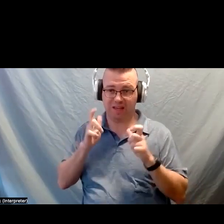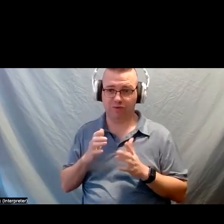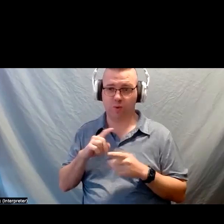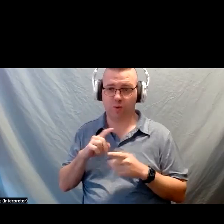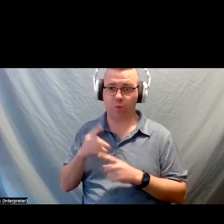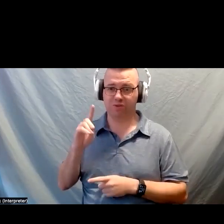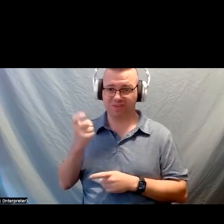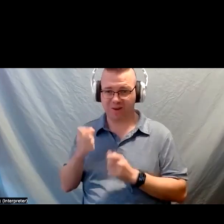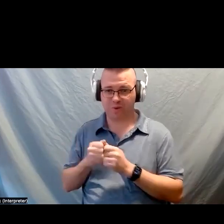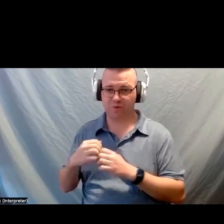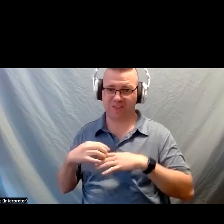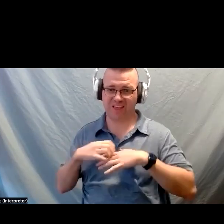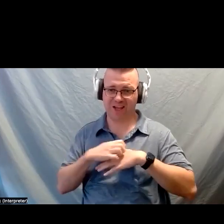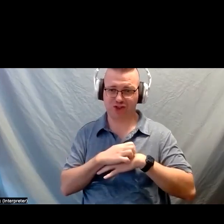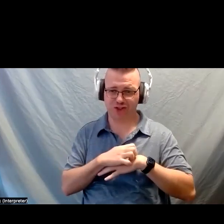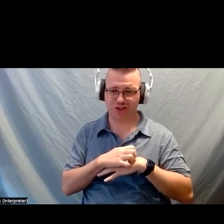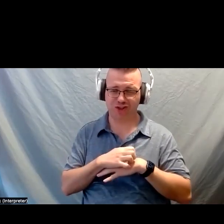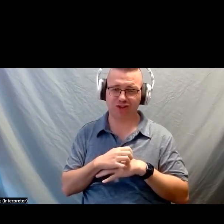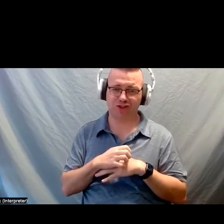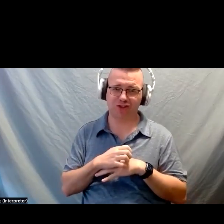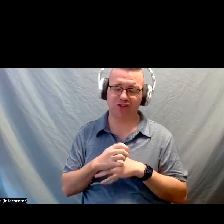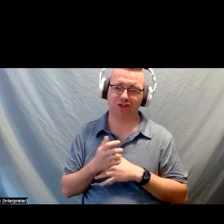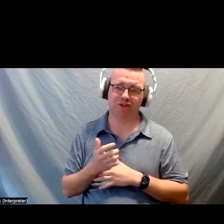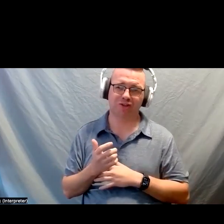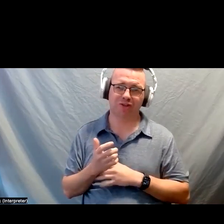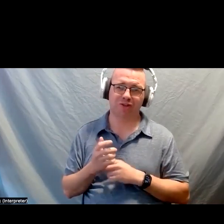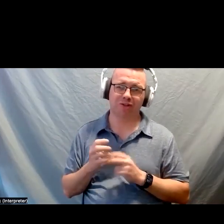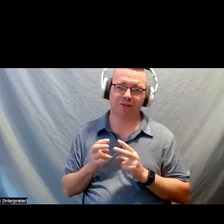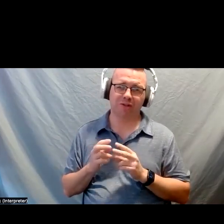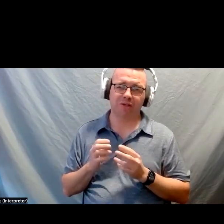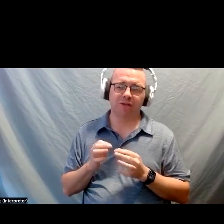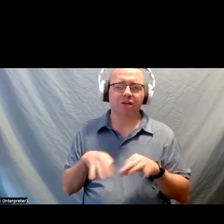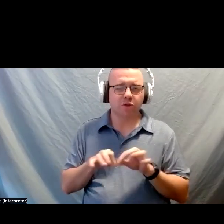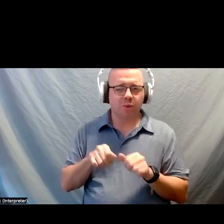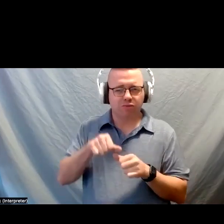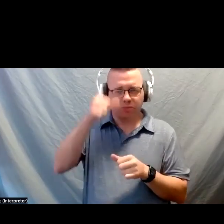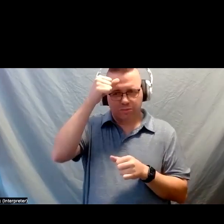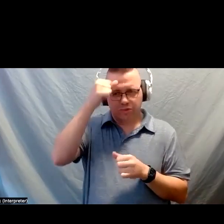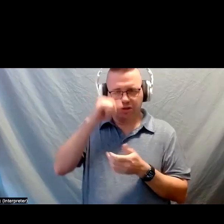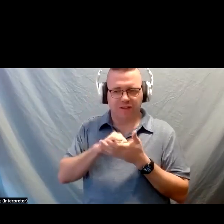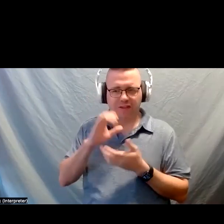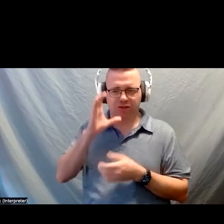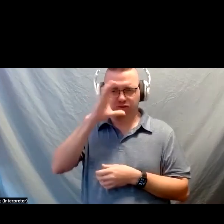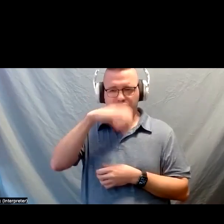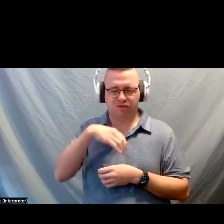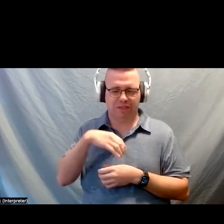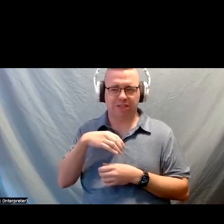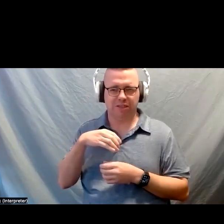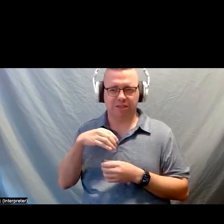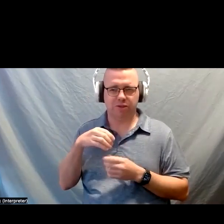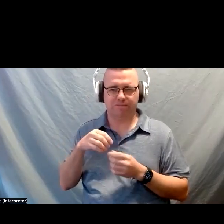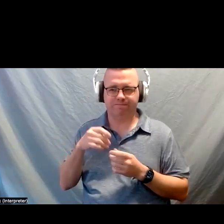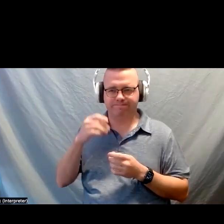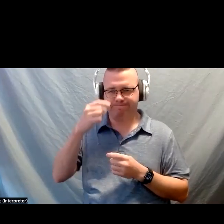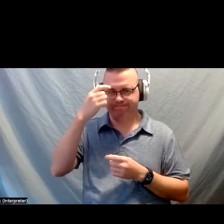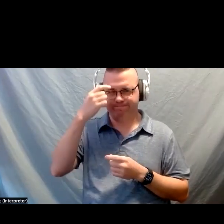diagnosed with cancer. It's worth recalling here the strange roots that memory has,